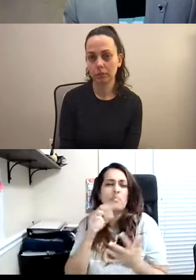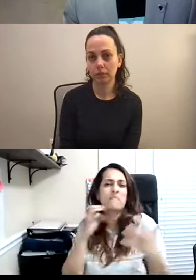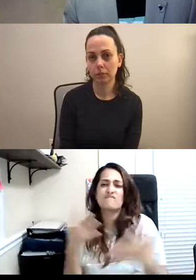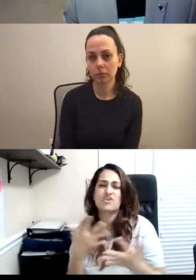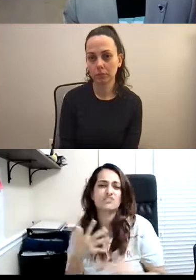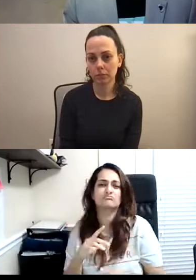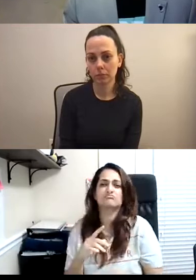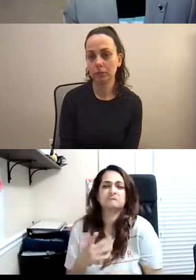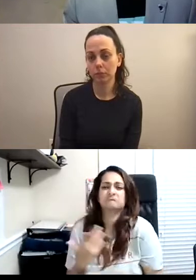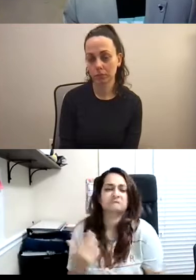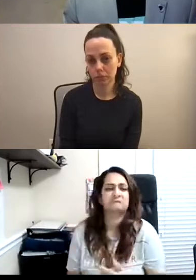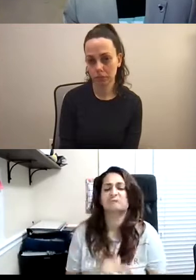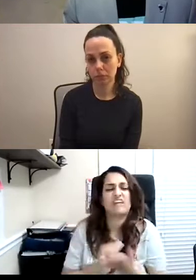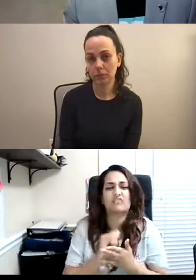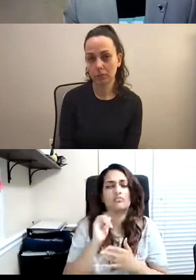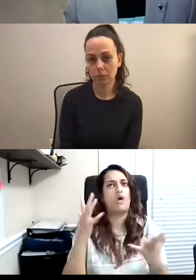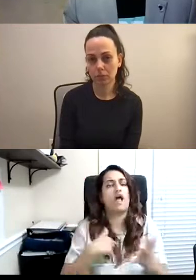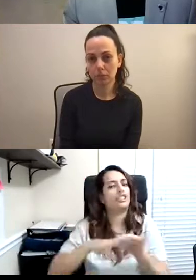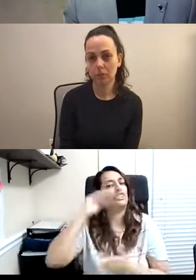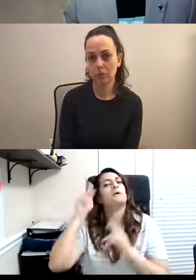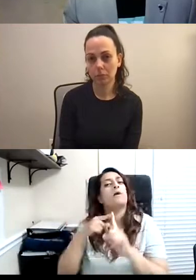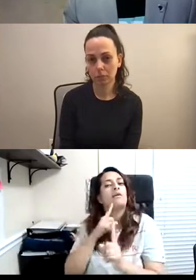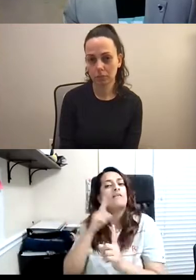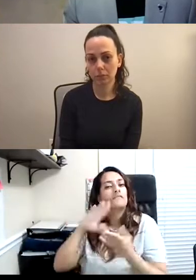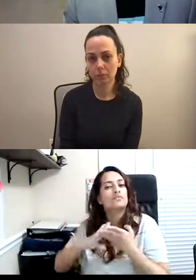And I have no problem asking for help either. I'm not afraid of doing that.